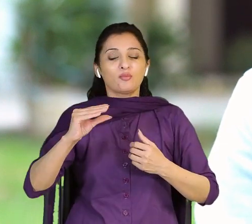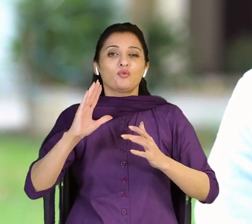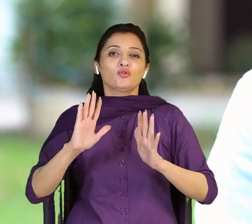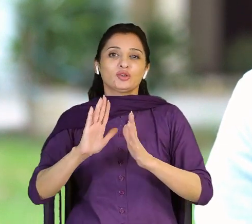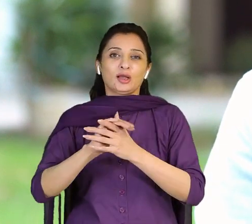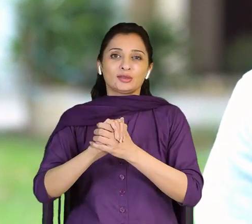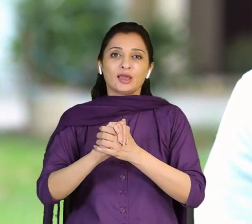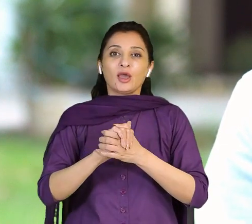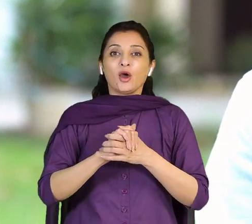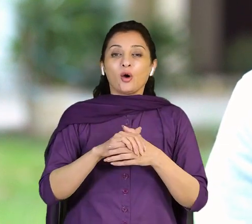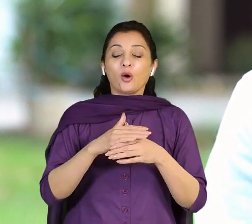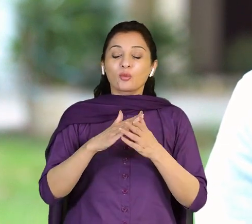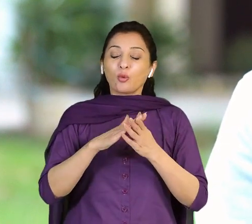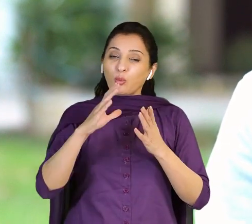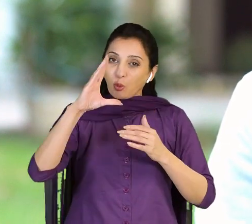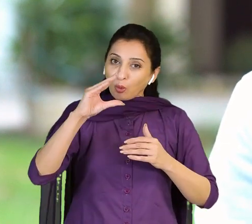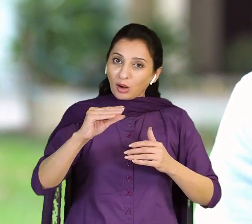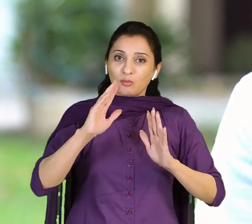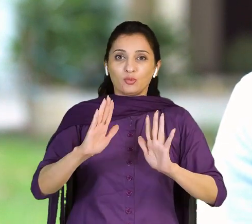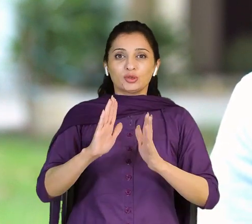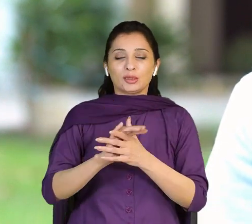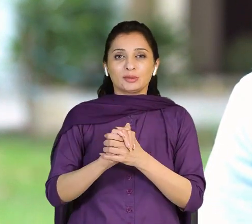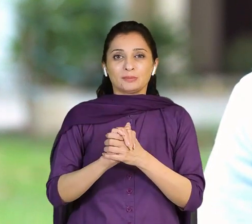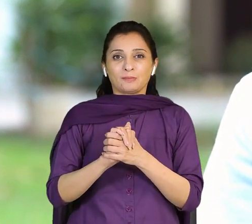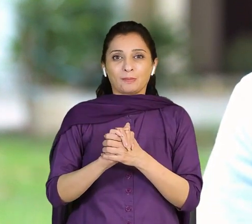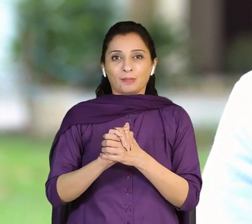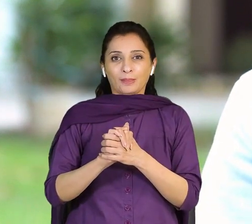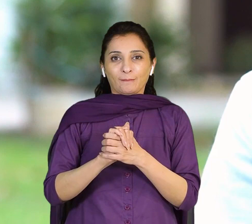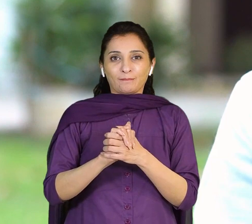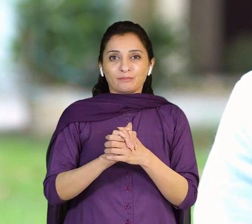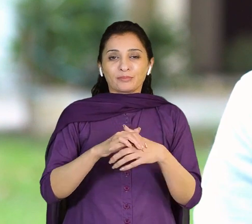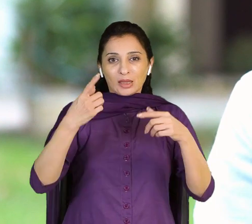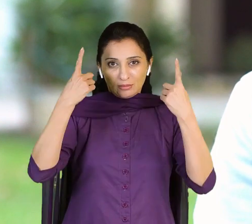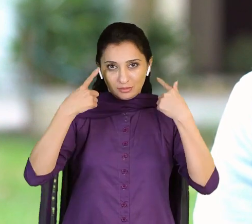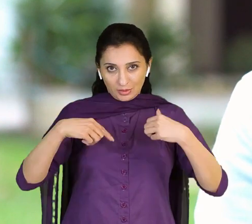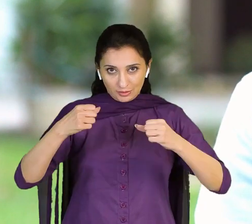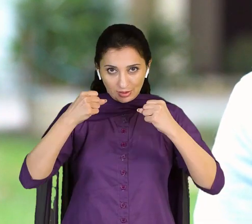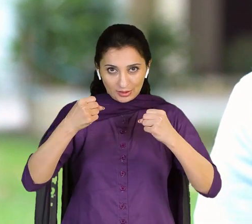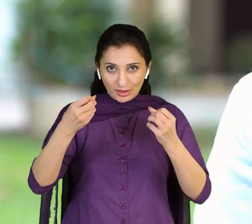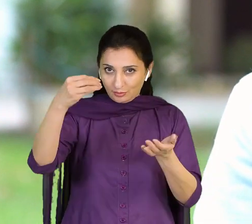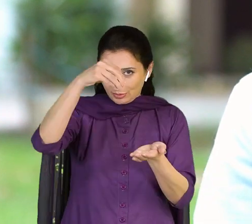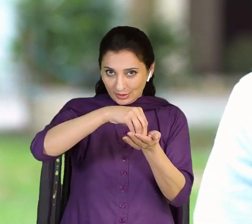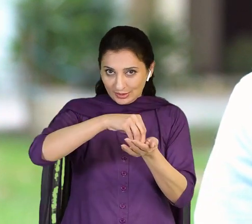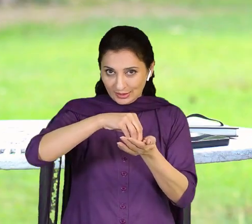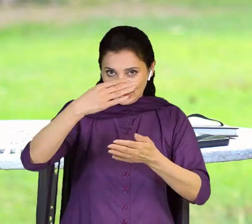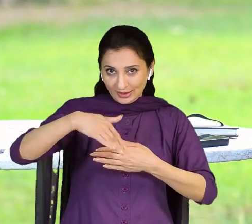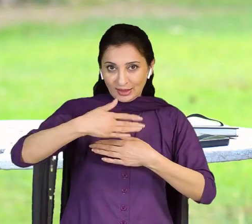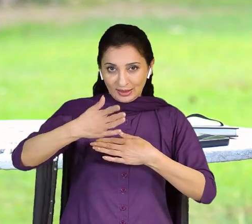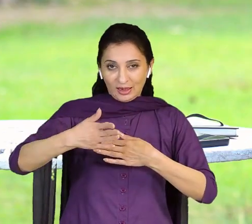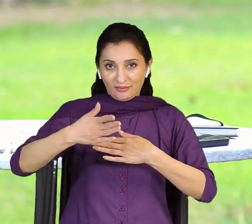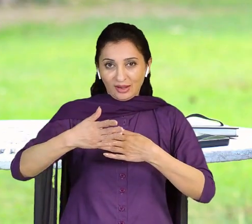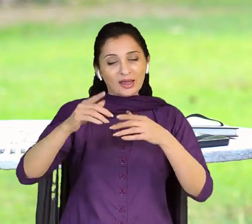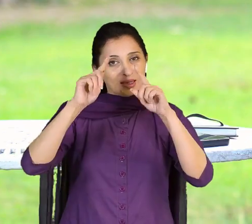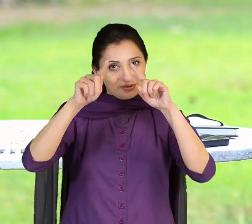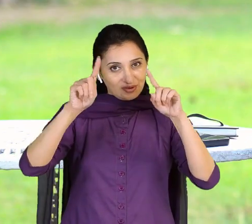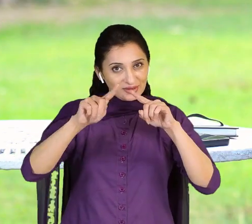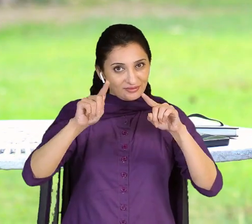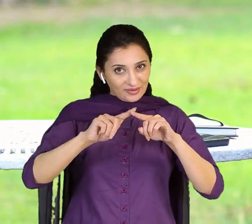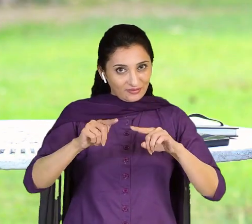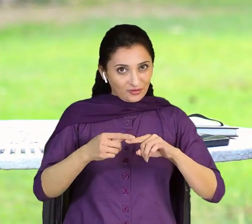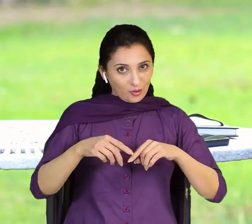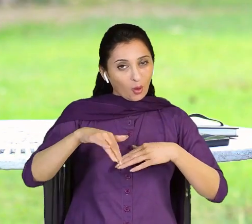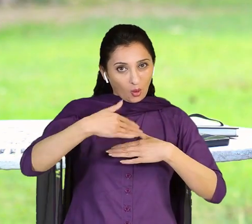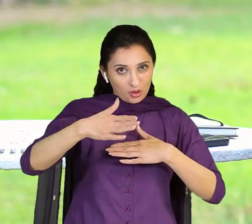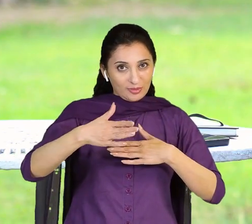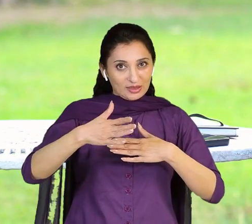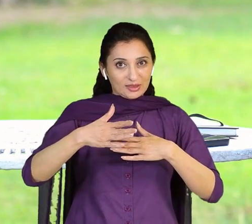reduce the possibility of catching Alzheimer's in an old age by a huge percentage as well. Apart from the health benefits that